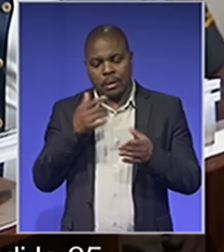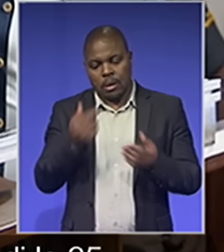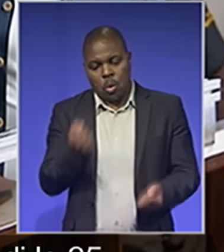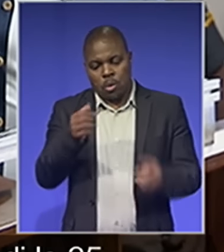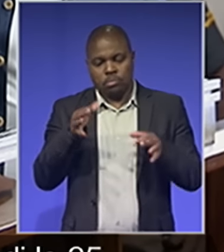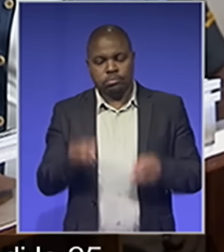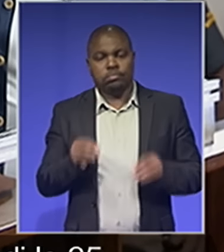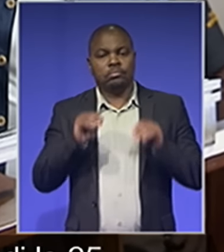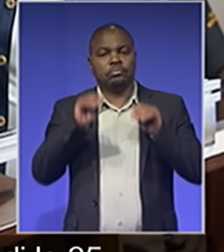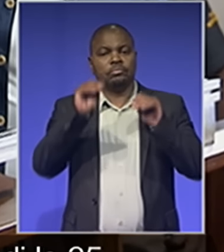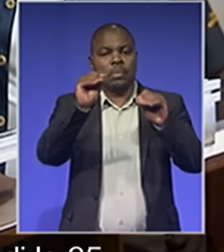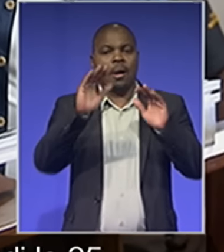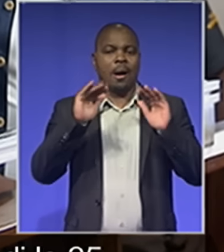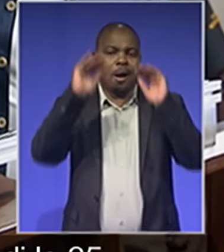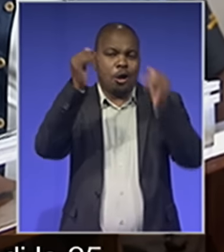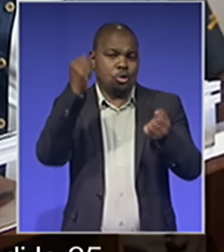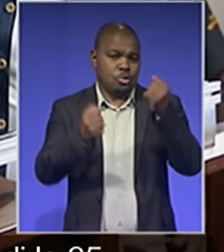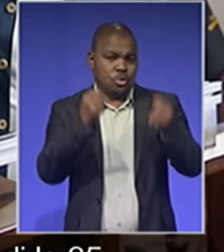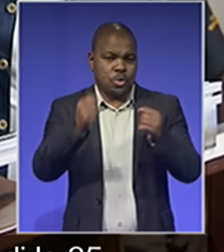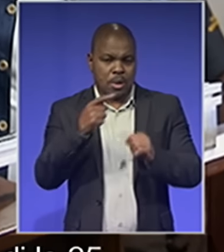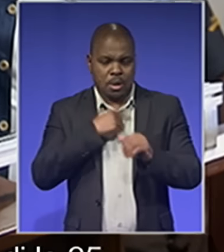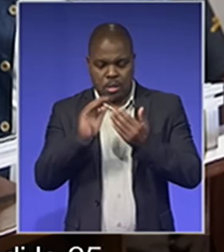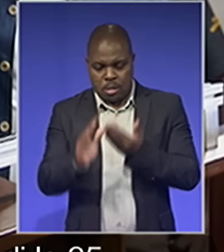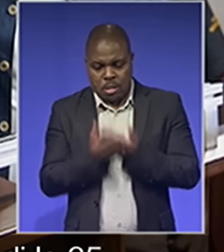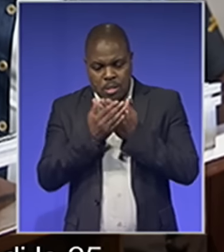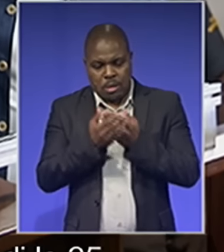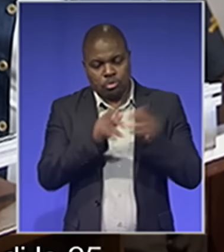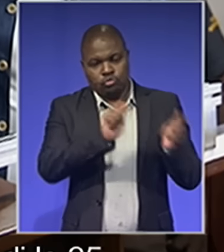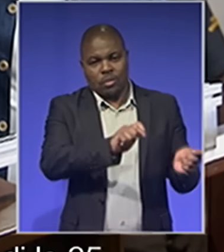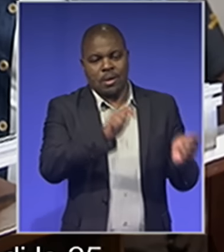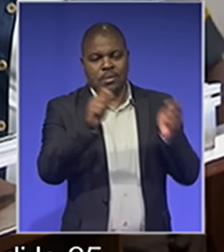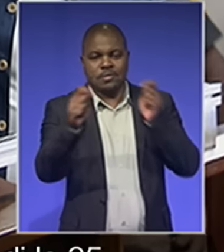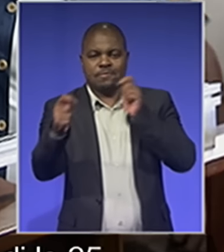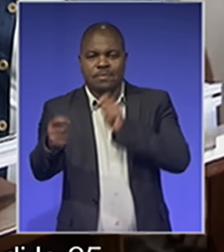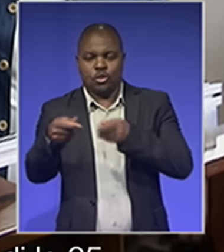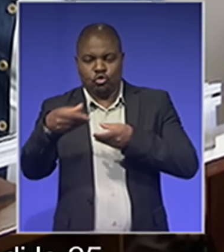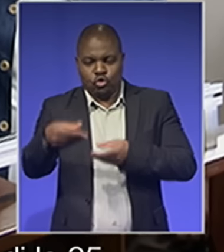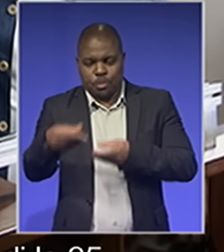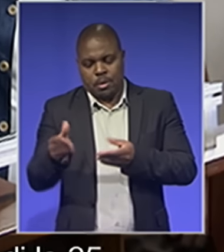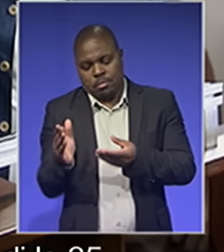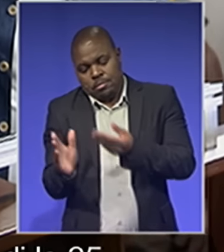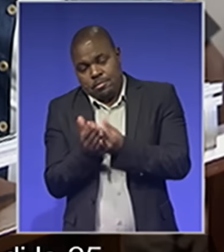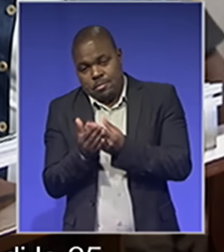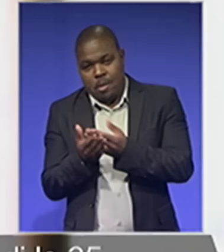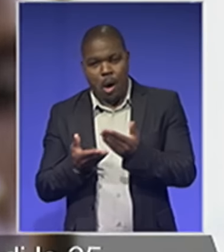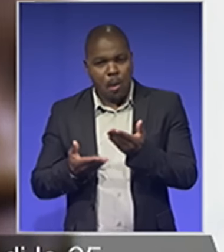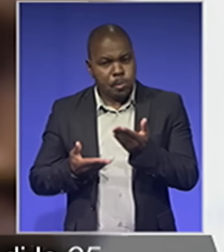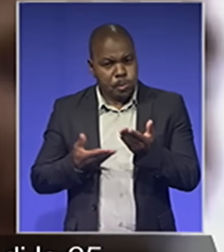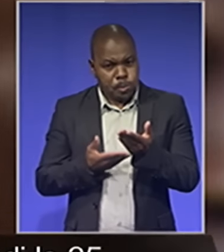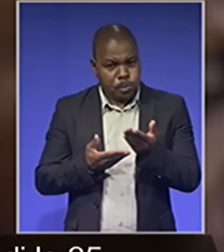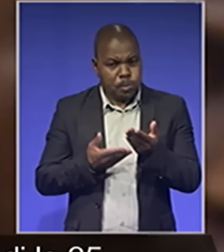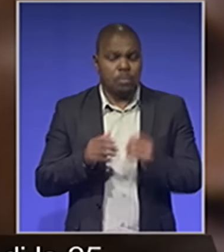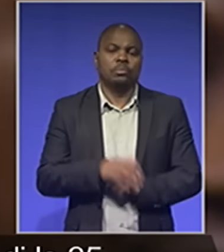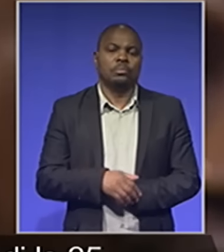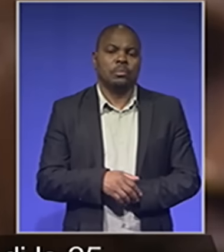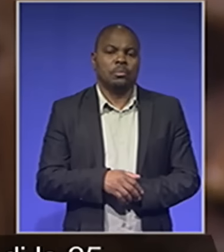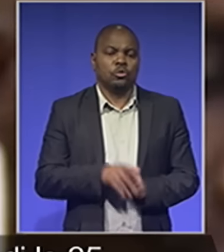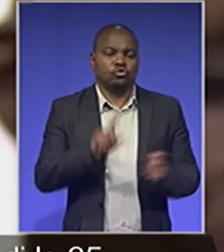Court. I've attached the transfer documentation for possession.